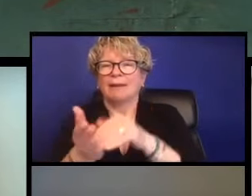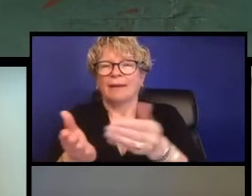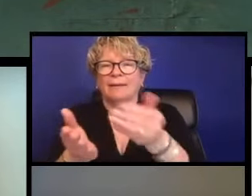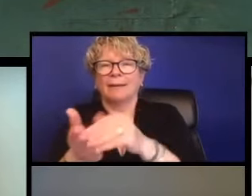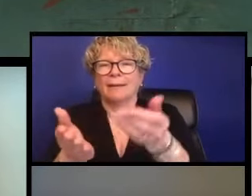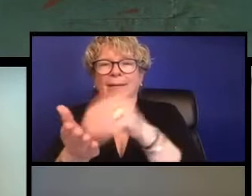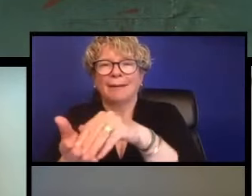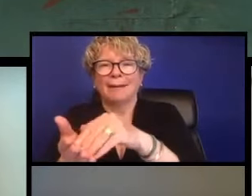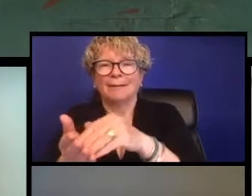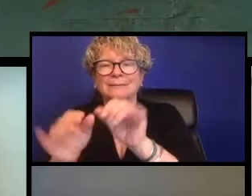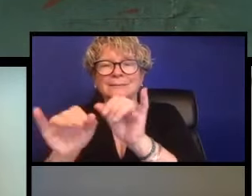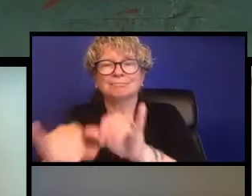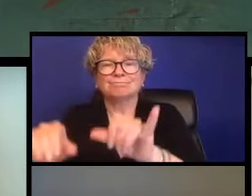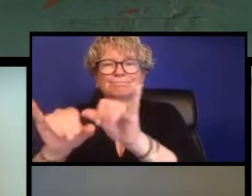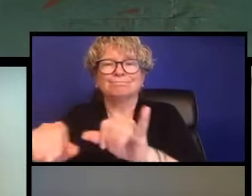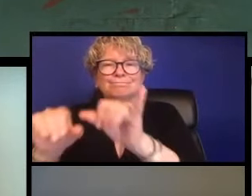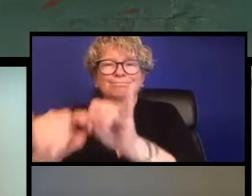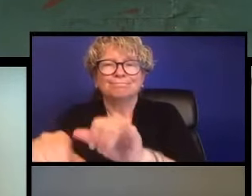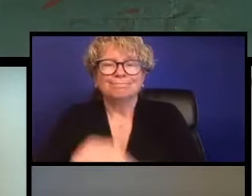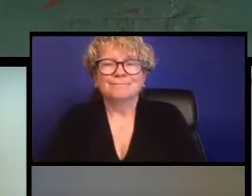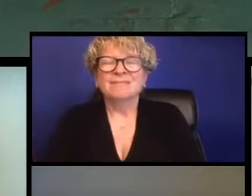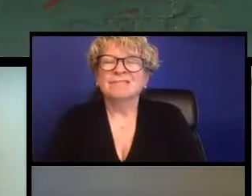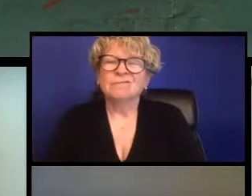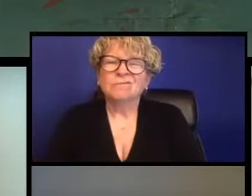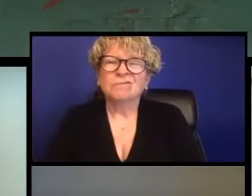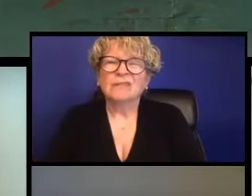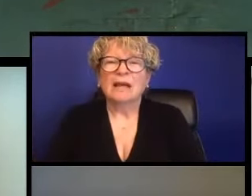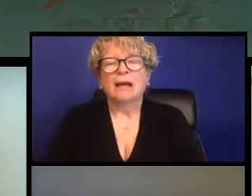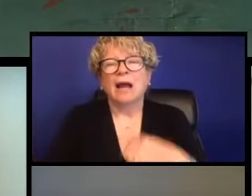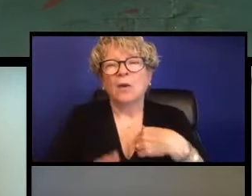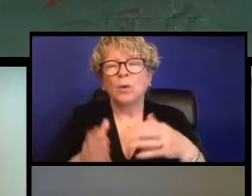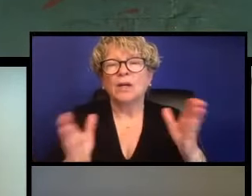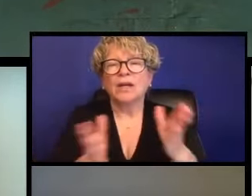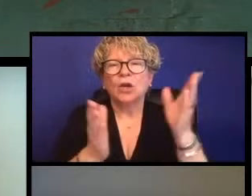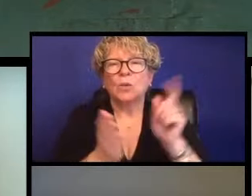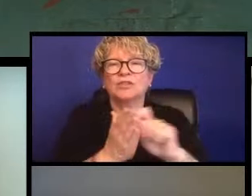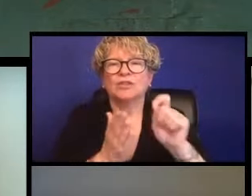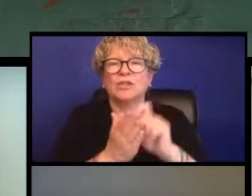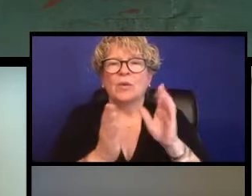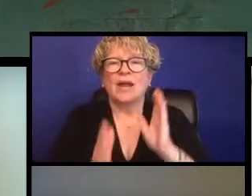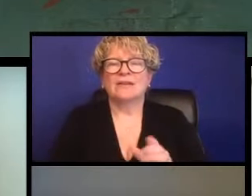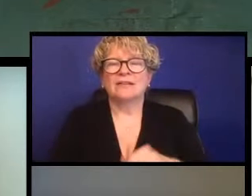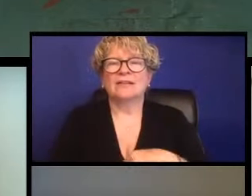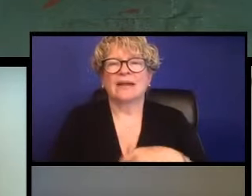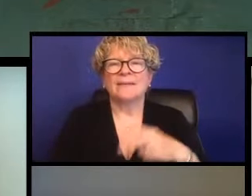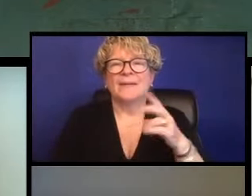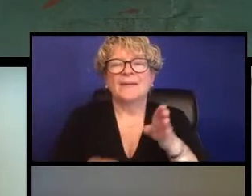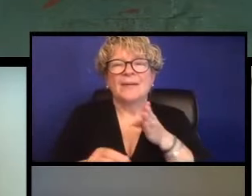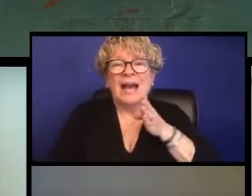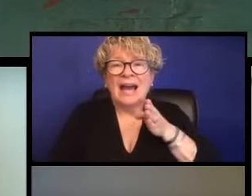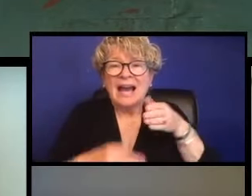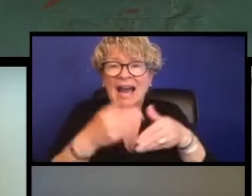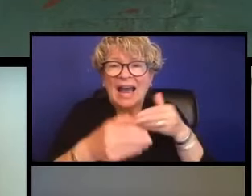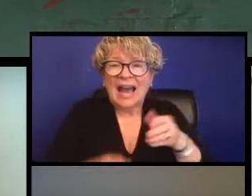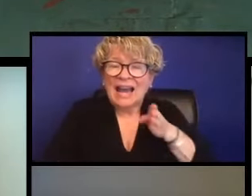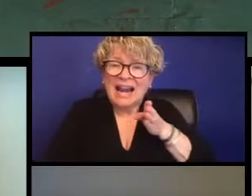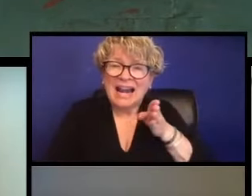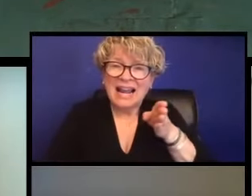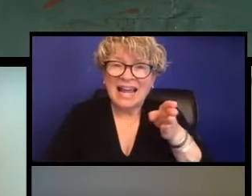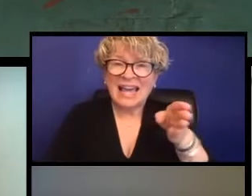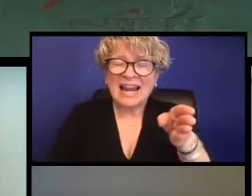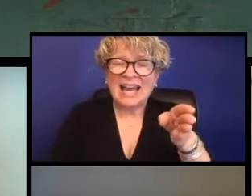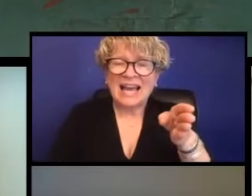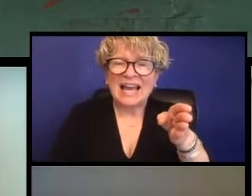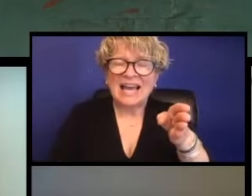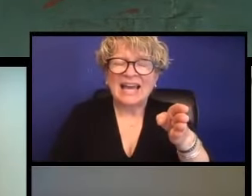And I would encourage you, I would encourage writers to say, you know, I've seen this happen before. What if this happened? What